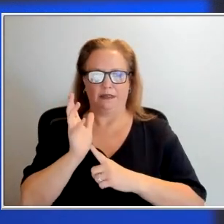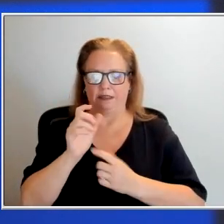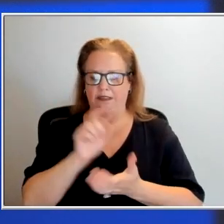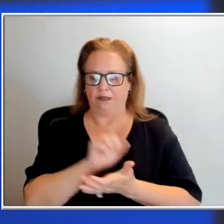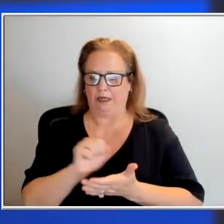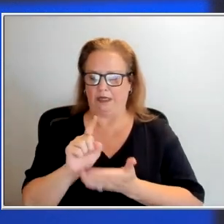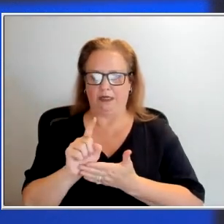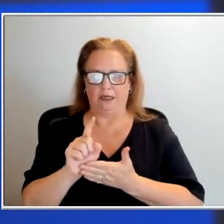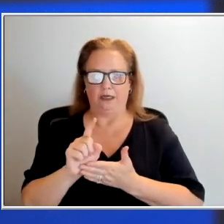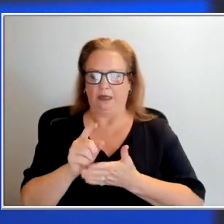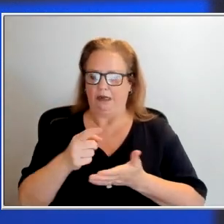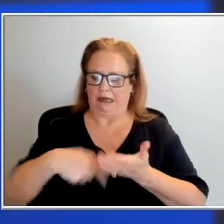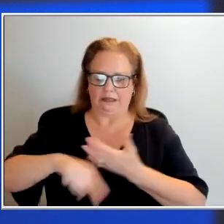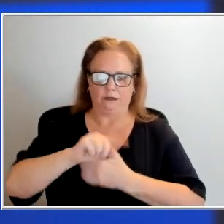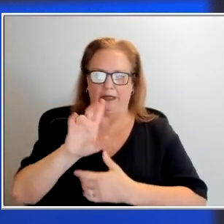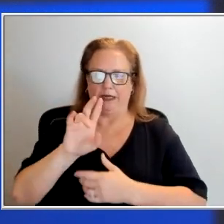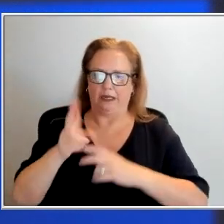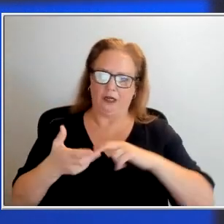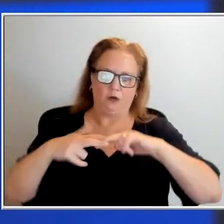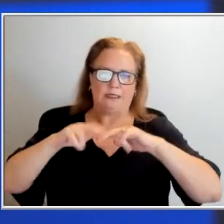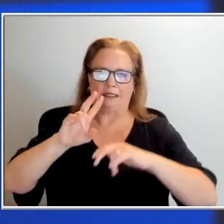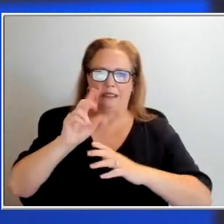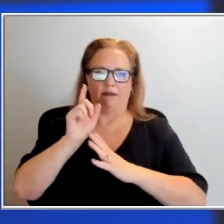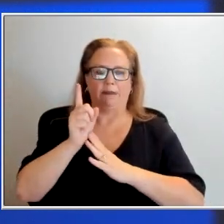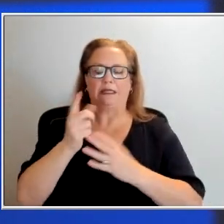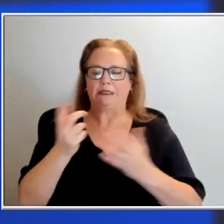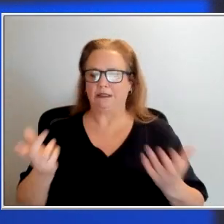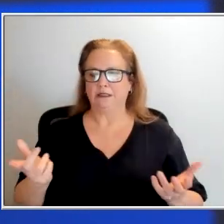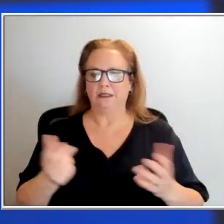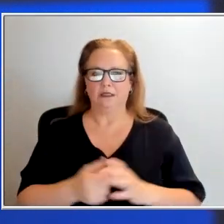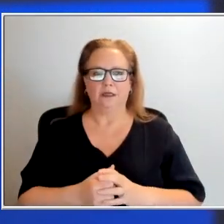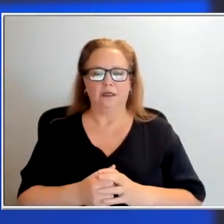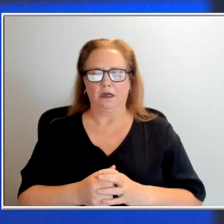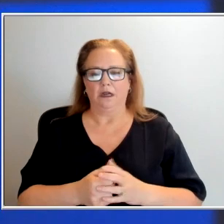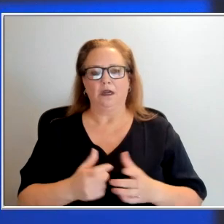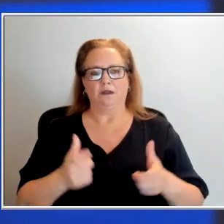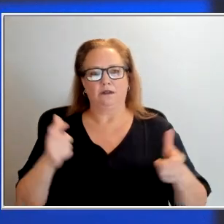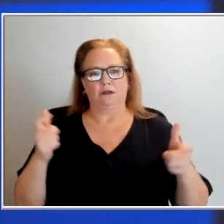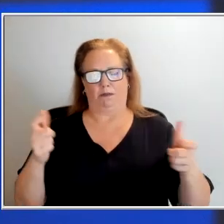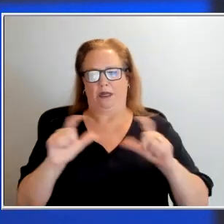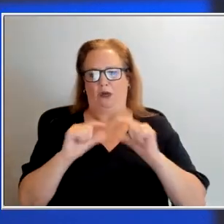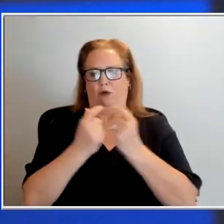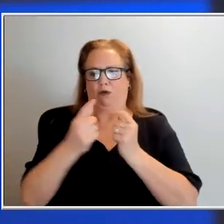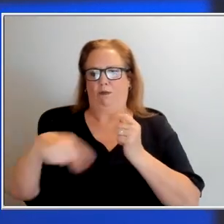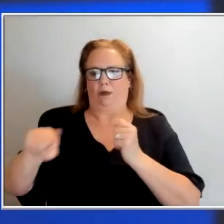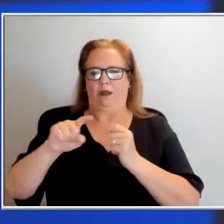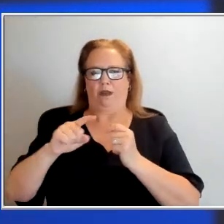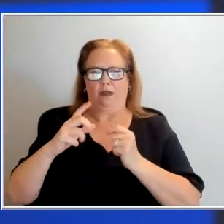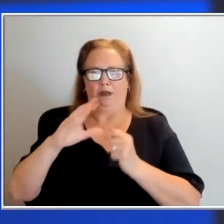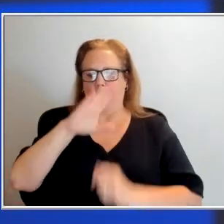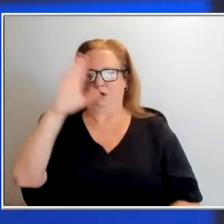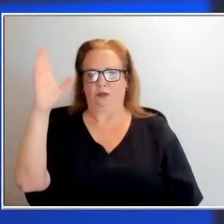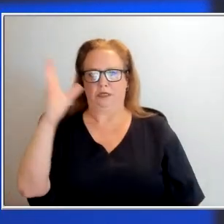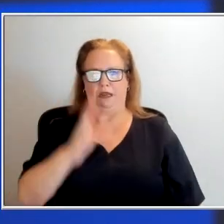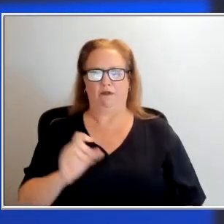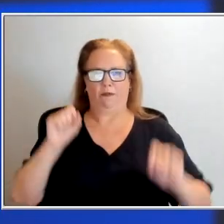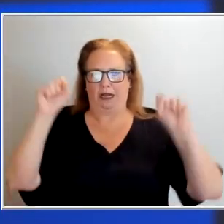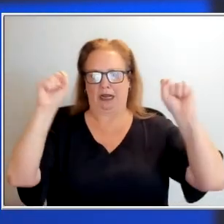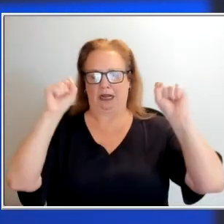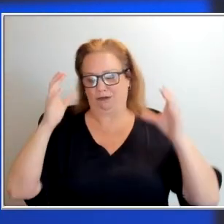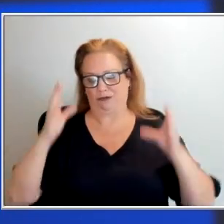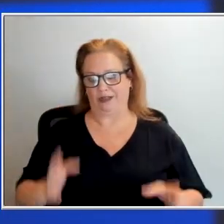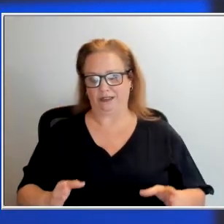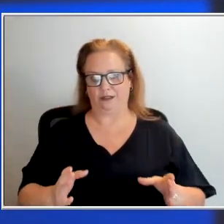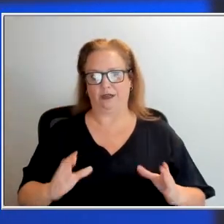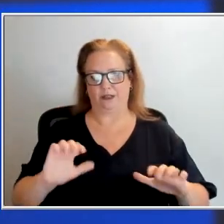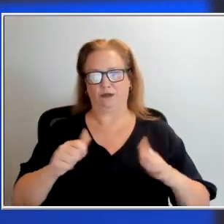do 7 minutes. So try to meet them where they are. And I think there's a big population out there who's never been an exerciser to start. And I think those are